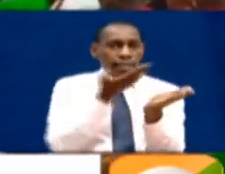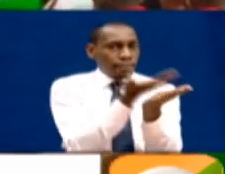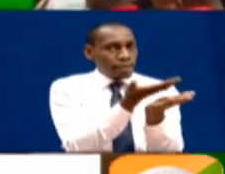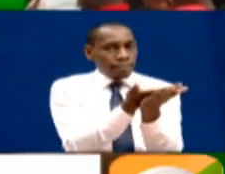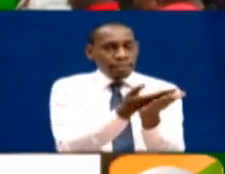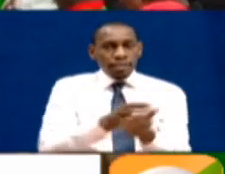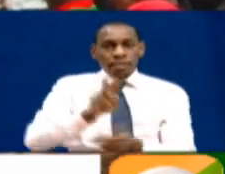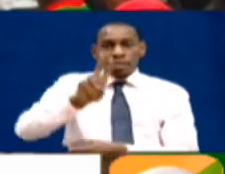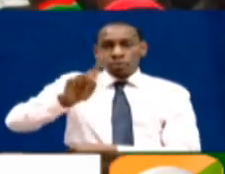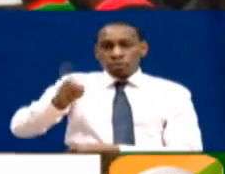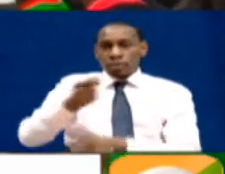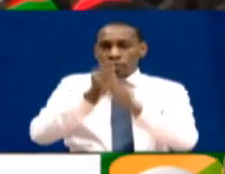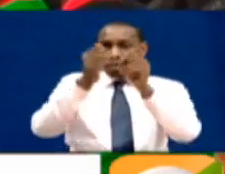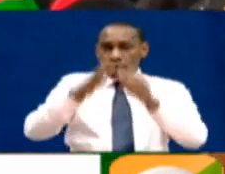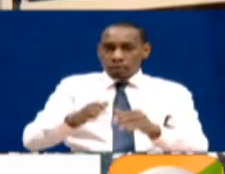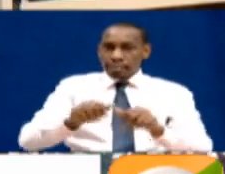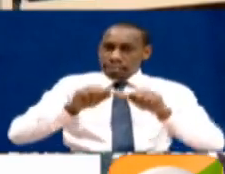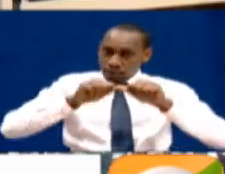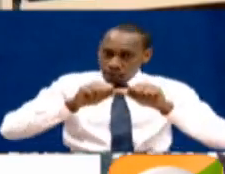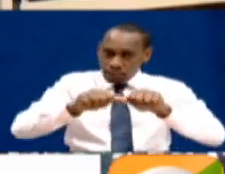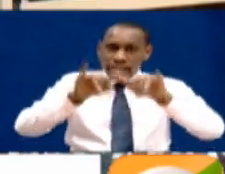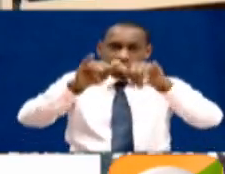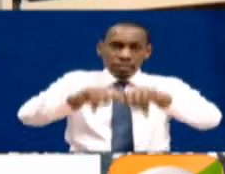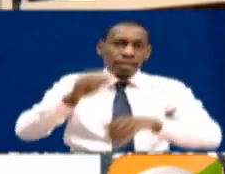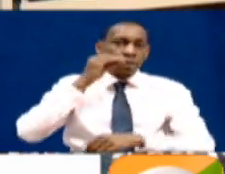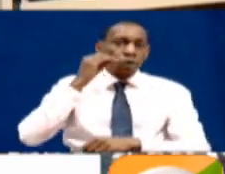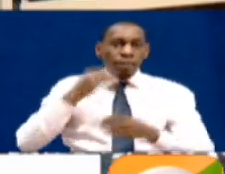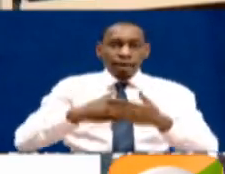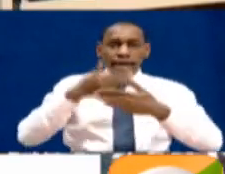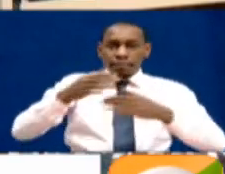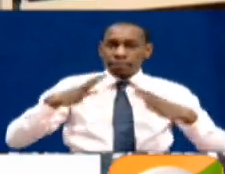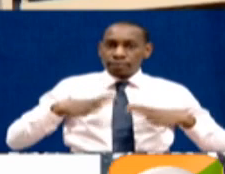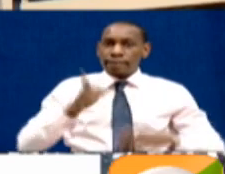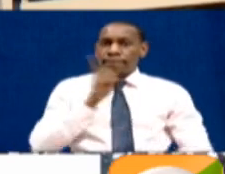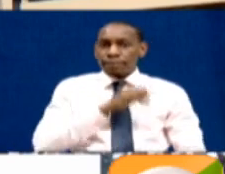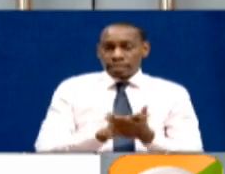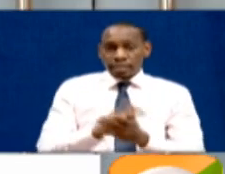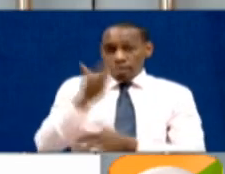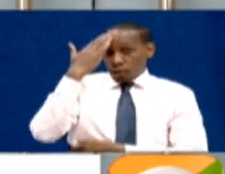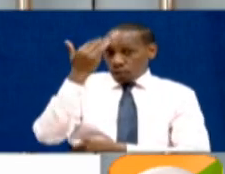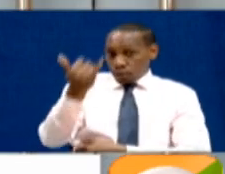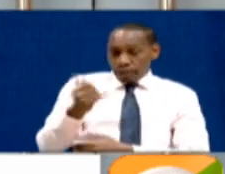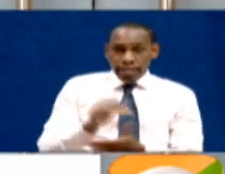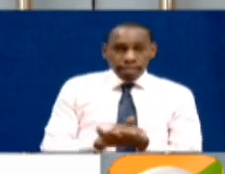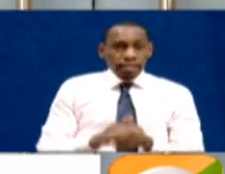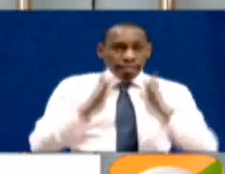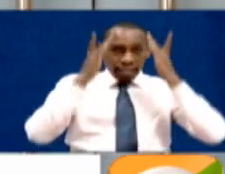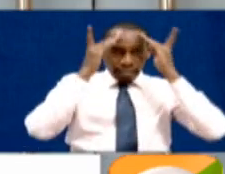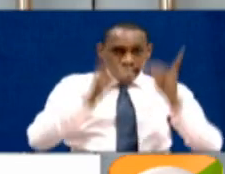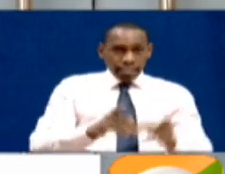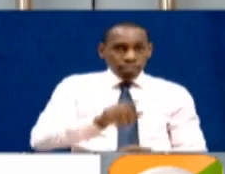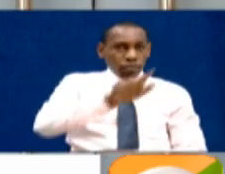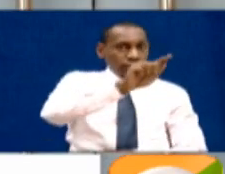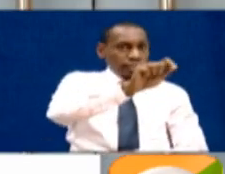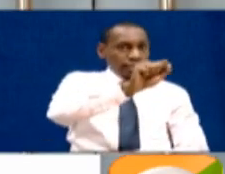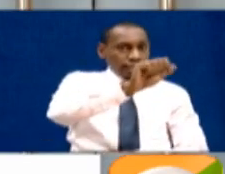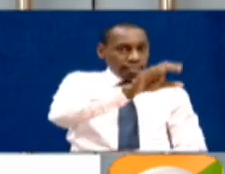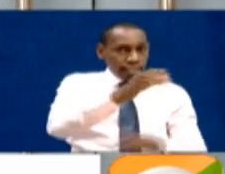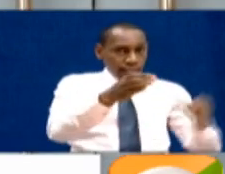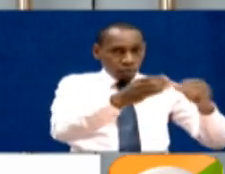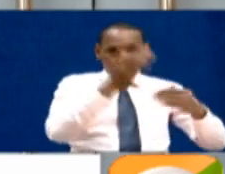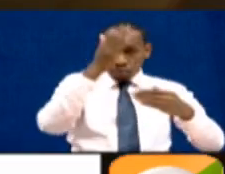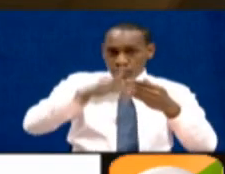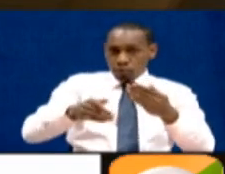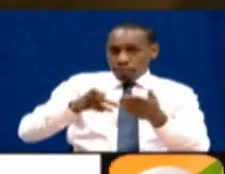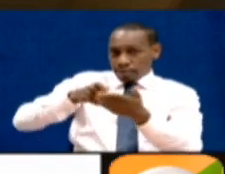requested all its 2,000 employees to stay at home at the end of the holiday period. This attributed to a decision by the Teachers Service Commission